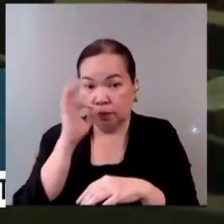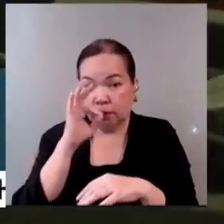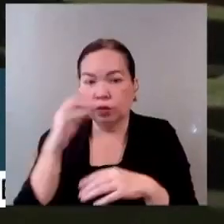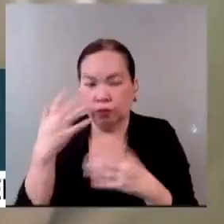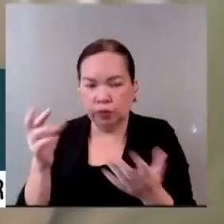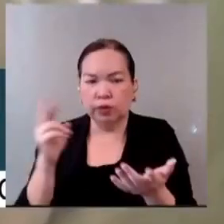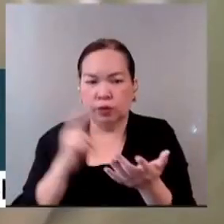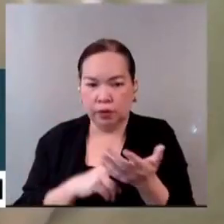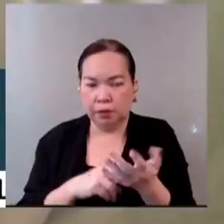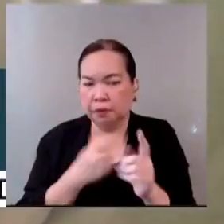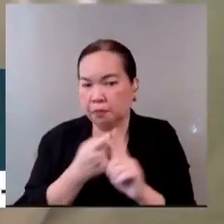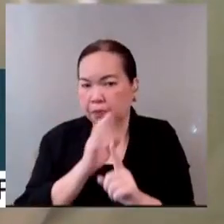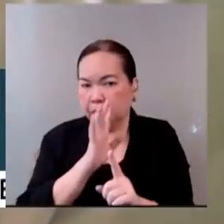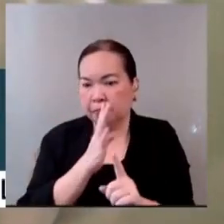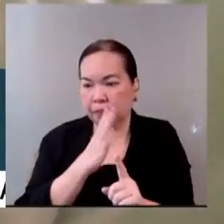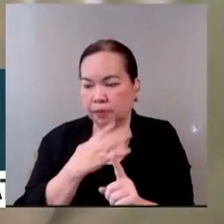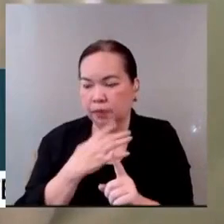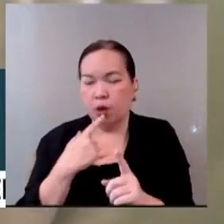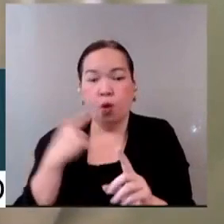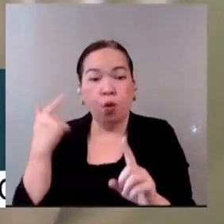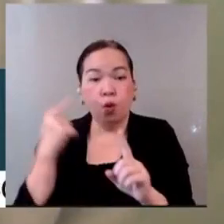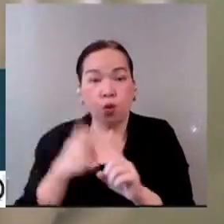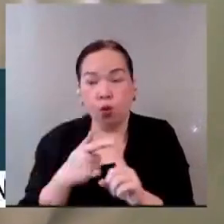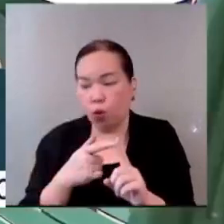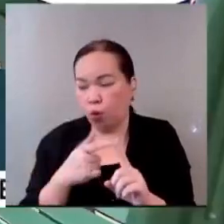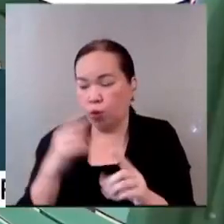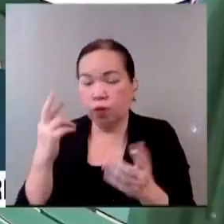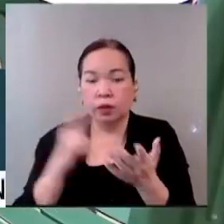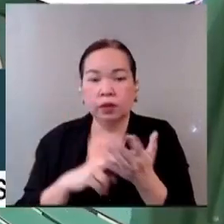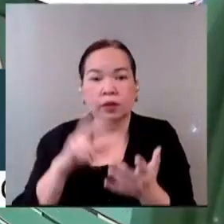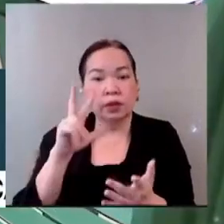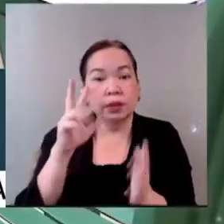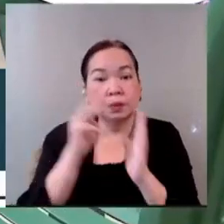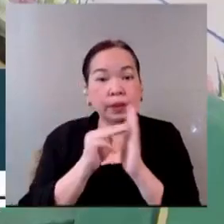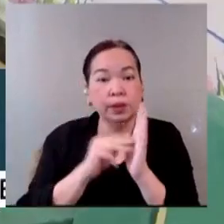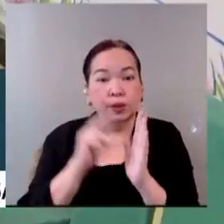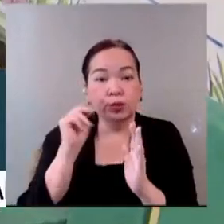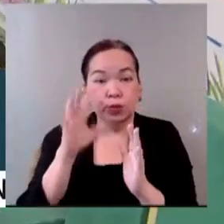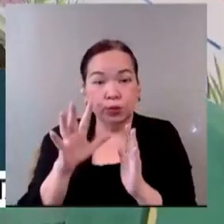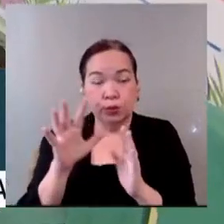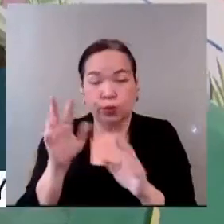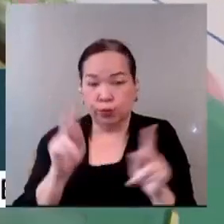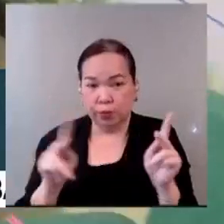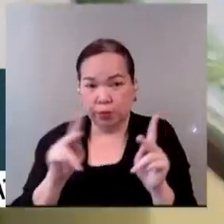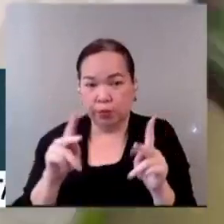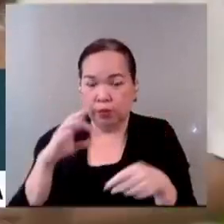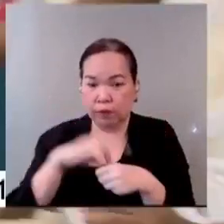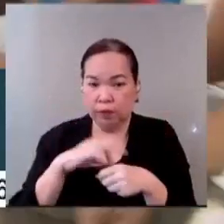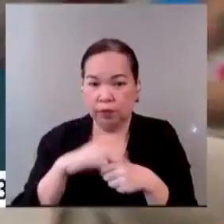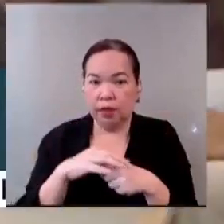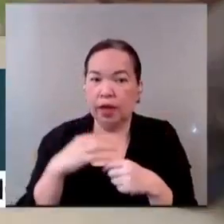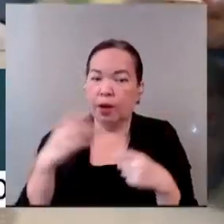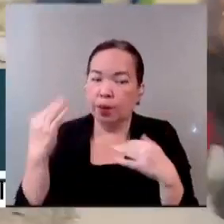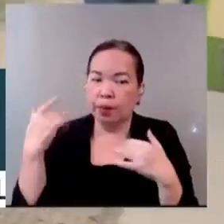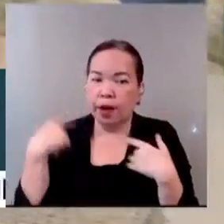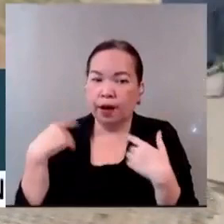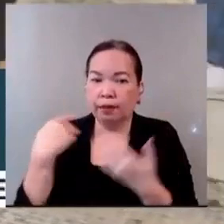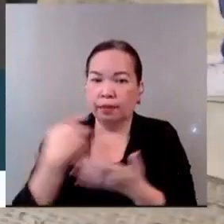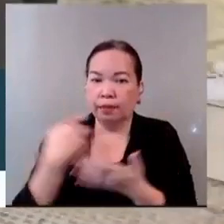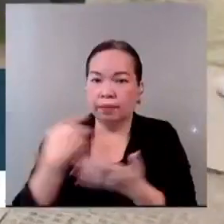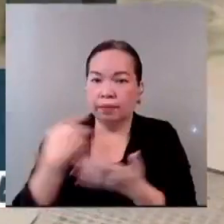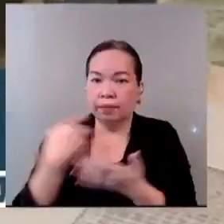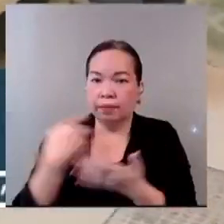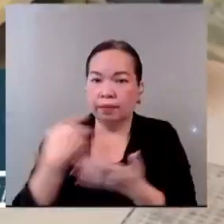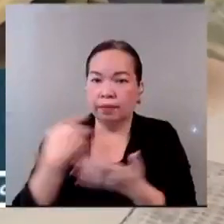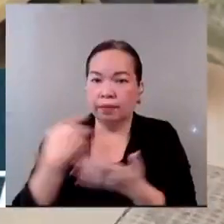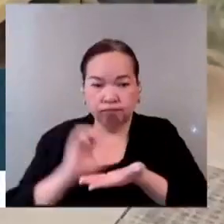Garcia. They aim to register 3 million new voters. COMELEC also hopes to receive more budget in order to pay for the use of